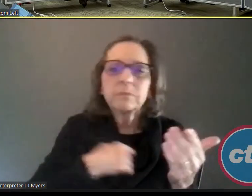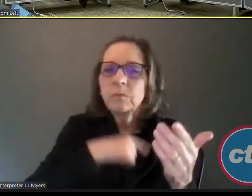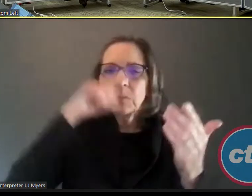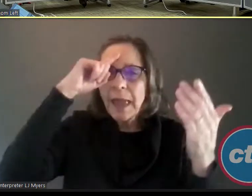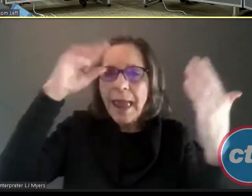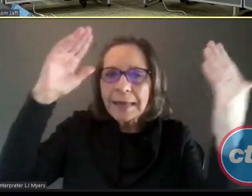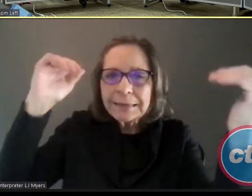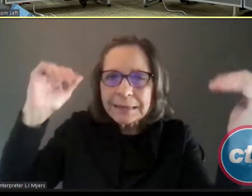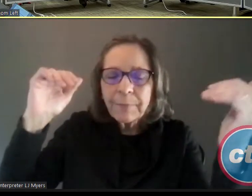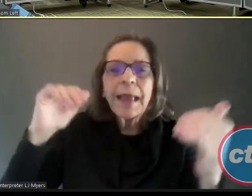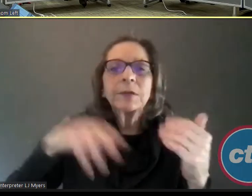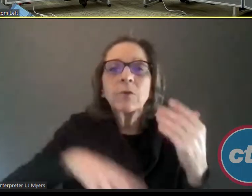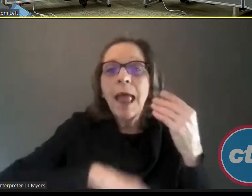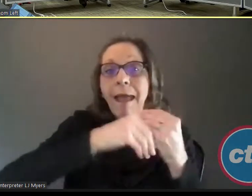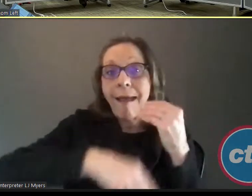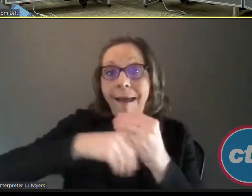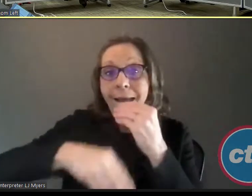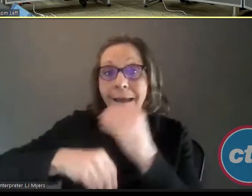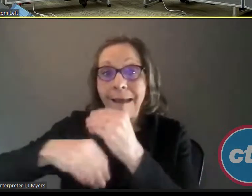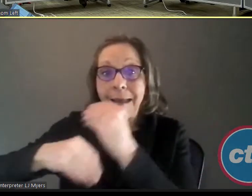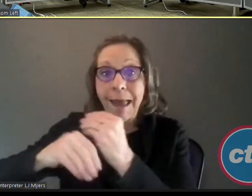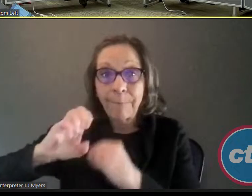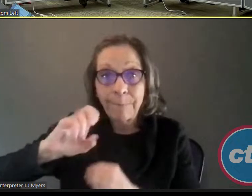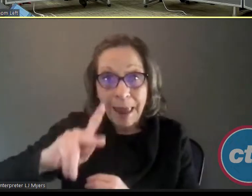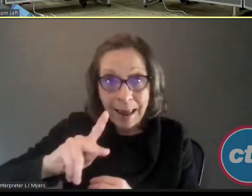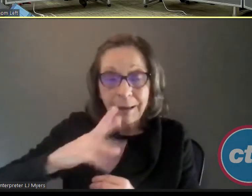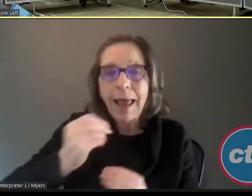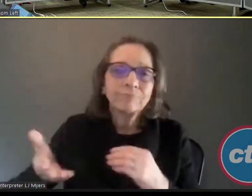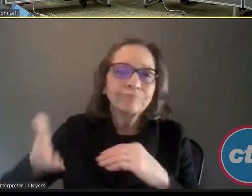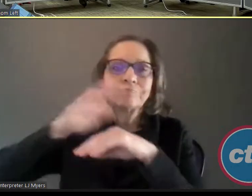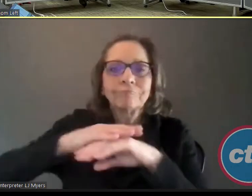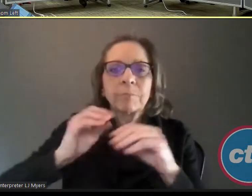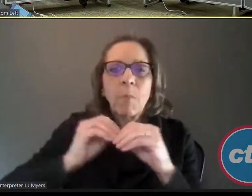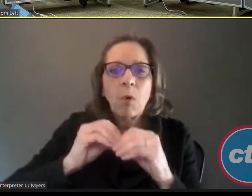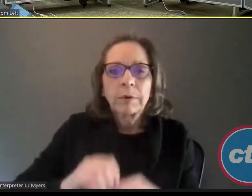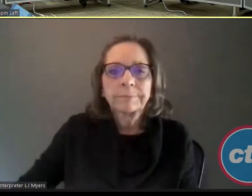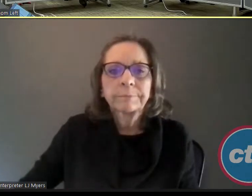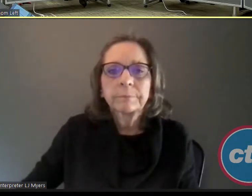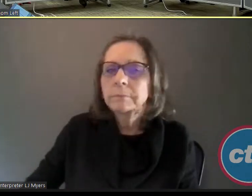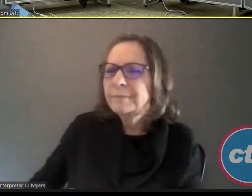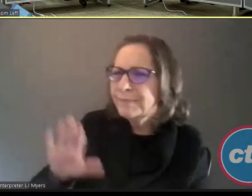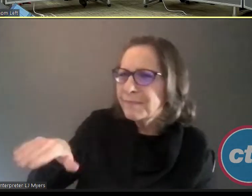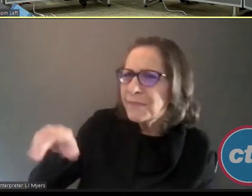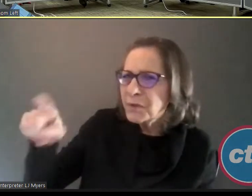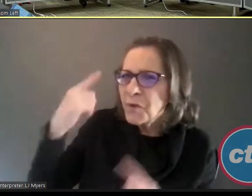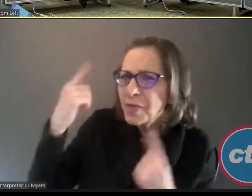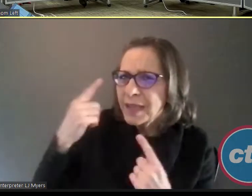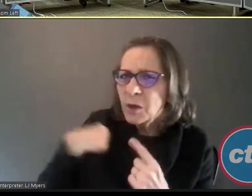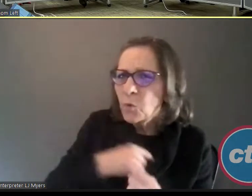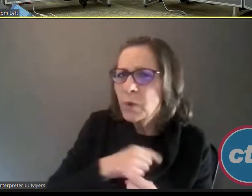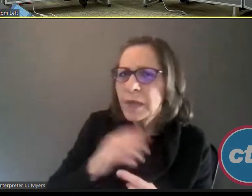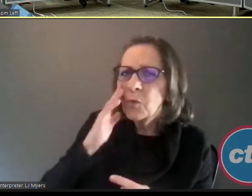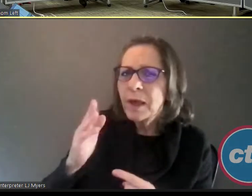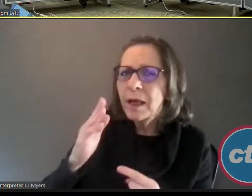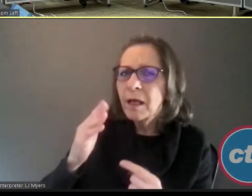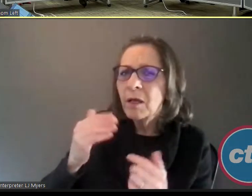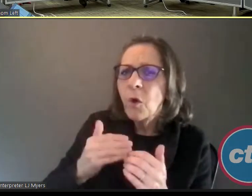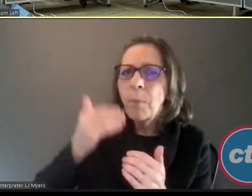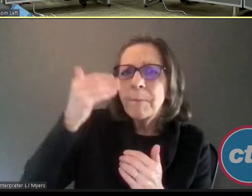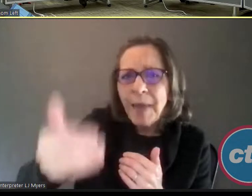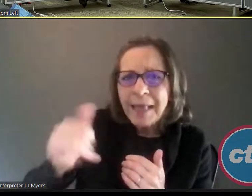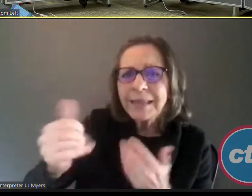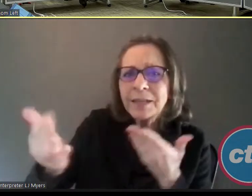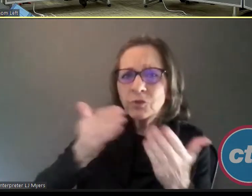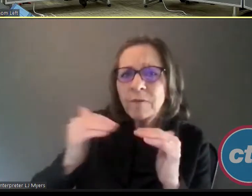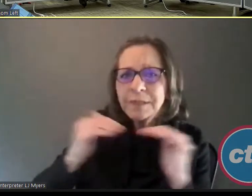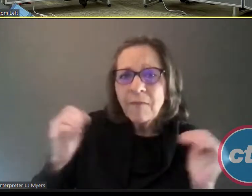of that being added back and then moving beyond that. So you're thinking like we're going to be moving beyond that service level, but the service is going to